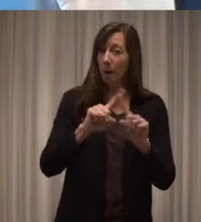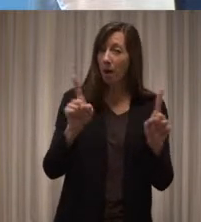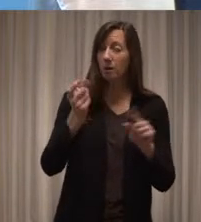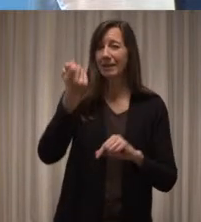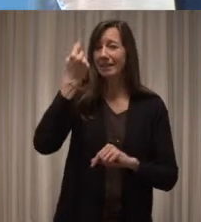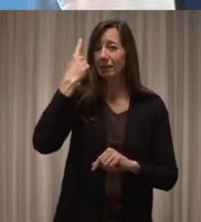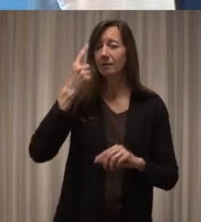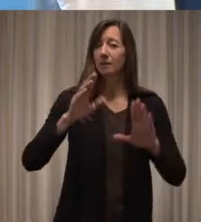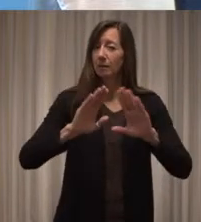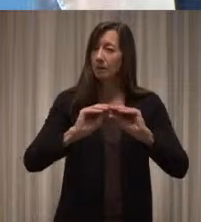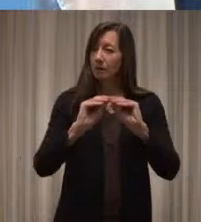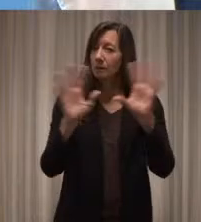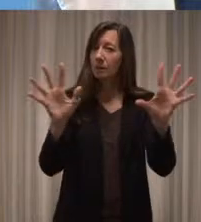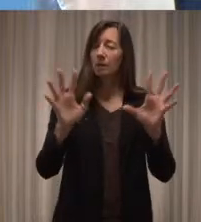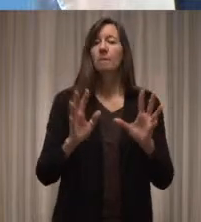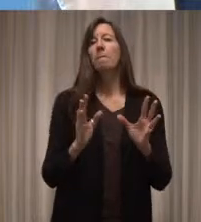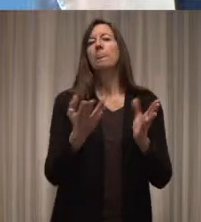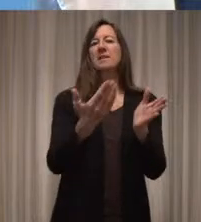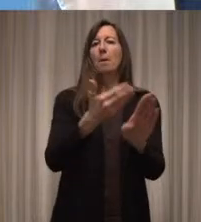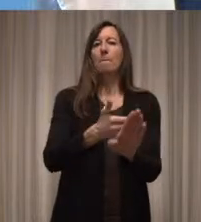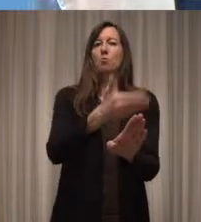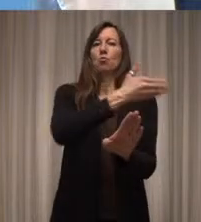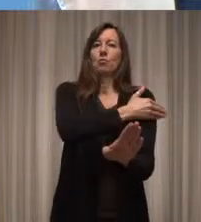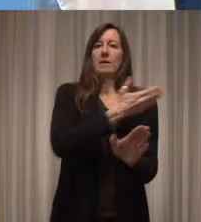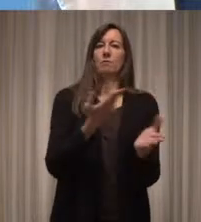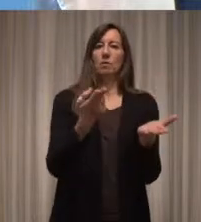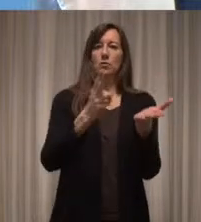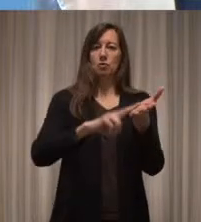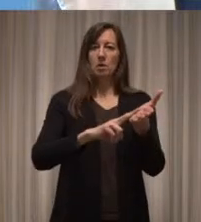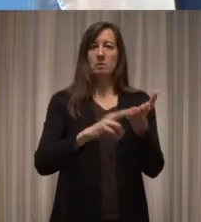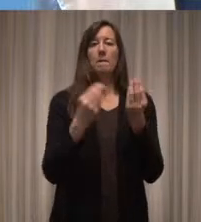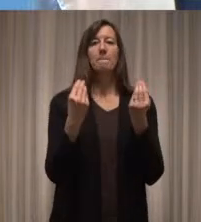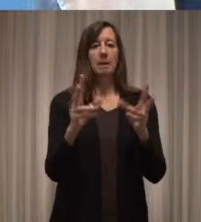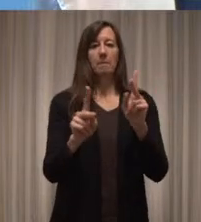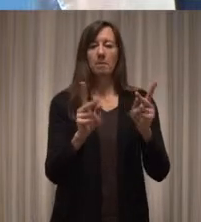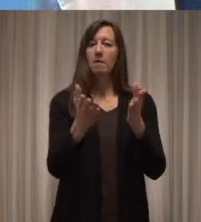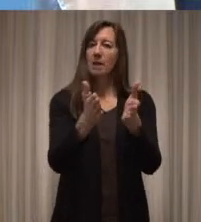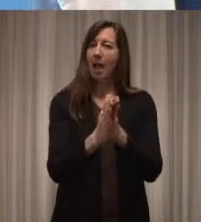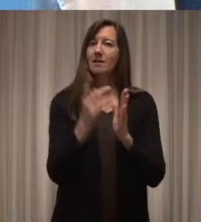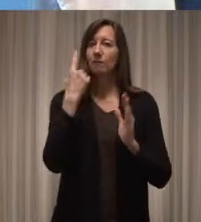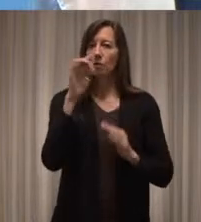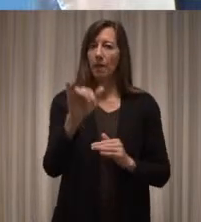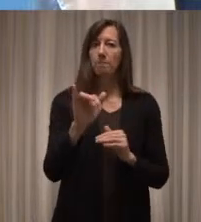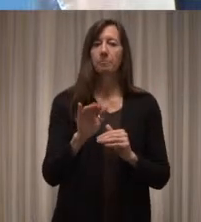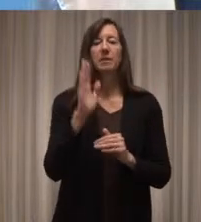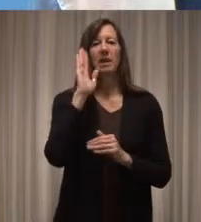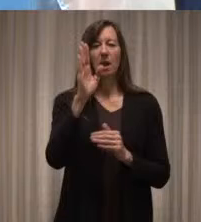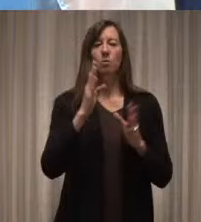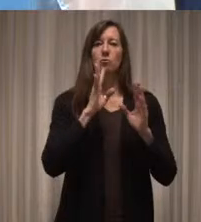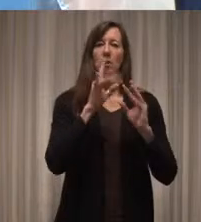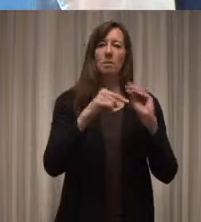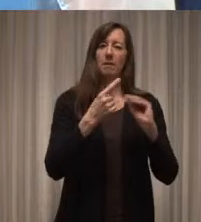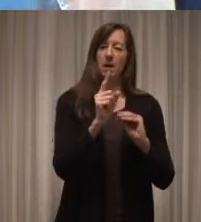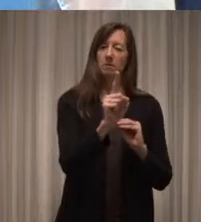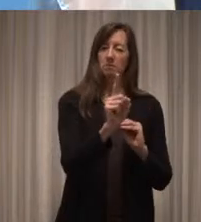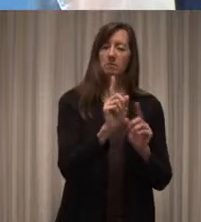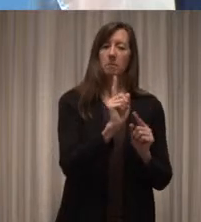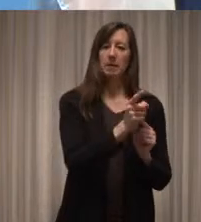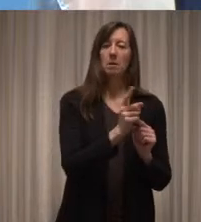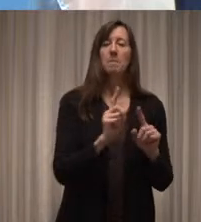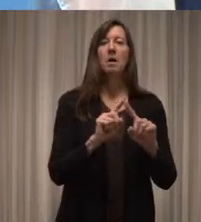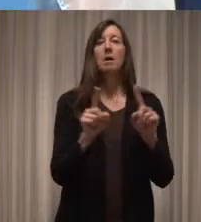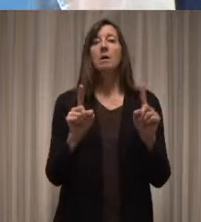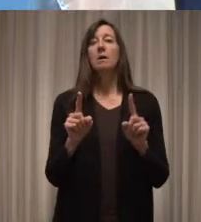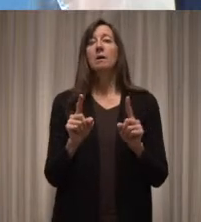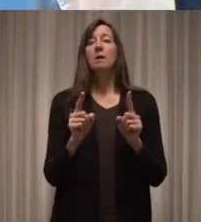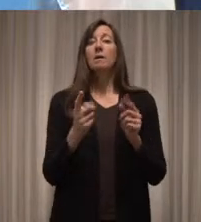for. And I'll talk about how that's going to work in a second. The other piece to this, though, is in addition to having a clear list where people